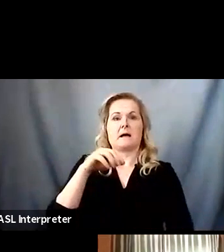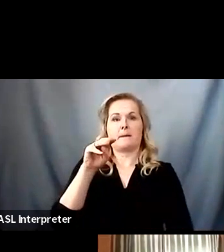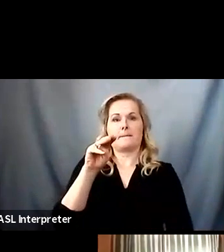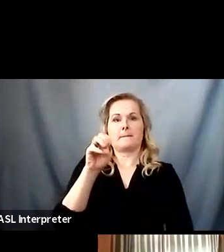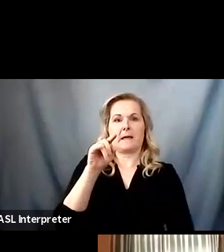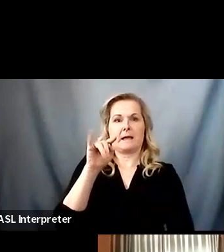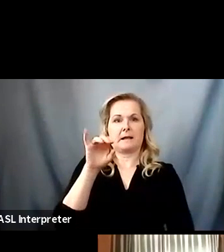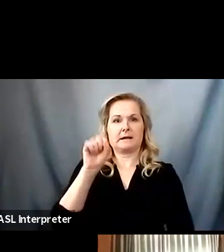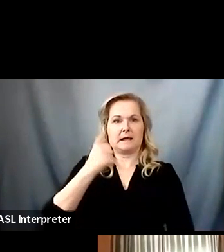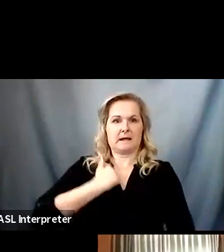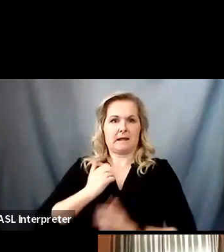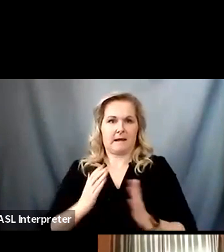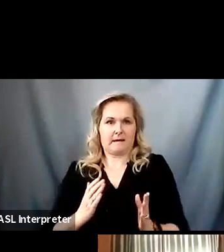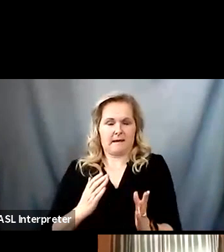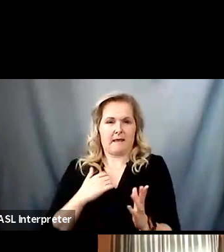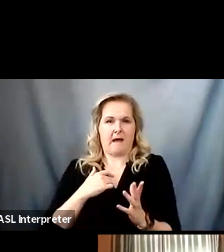together